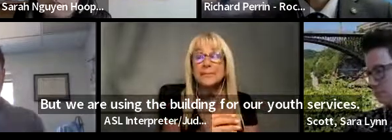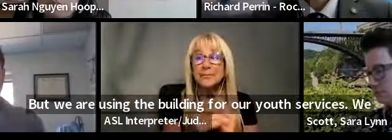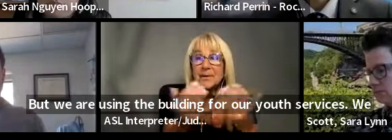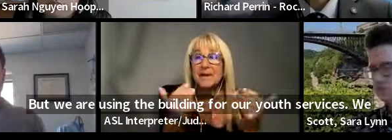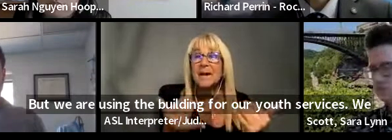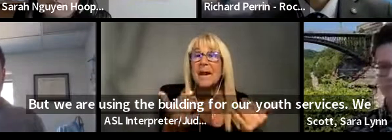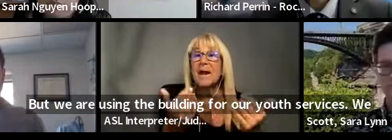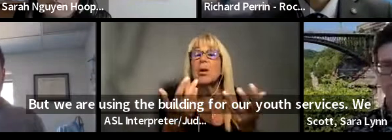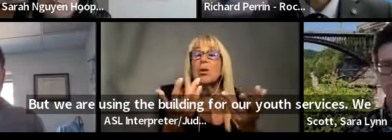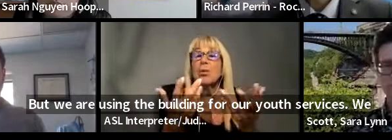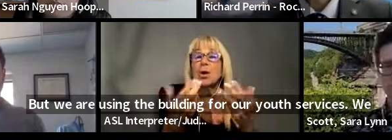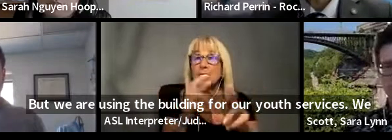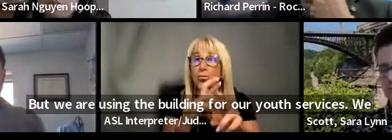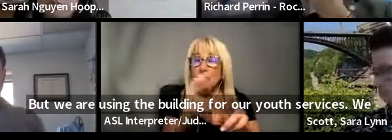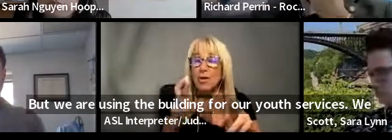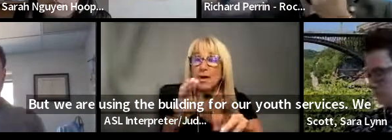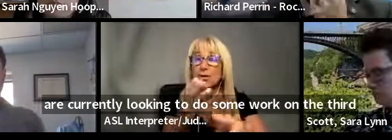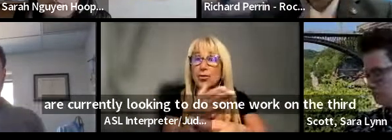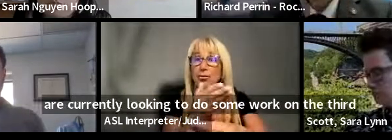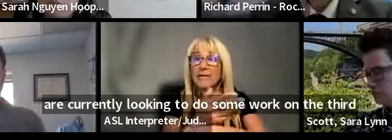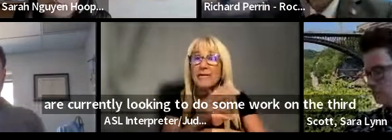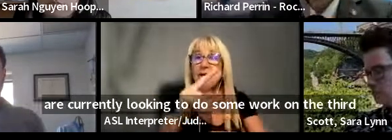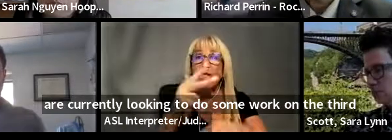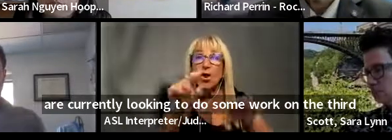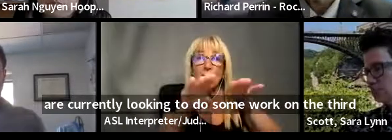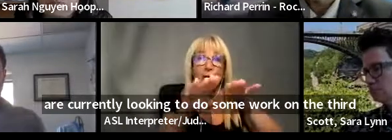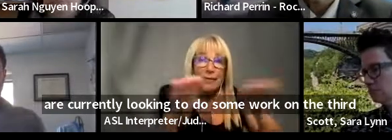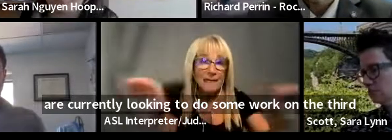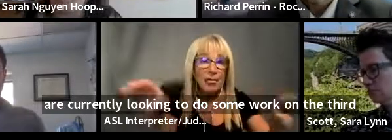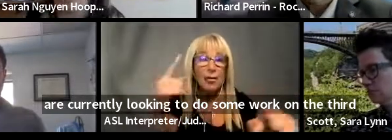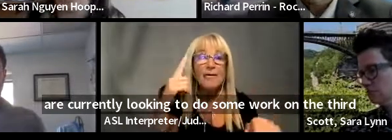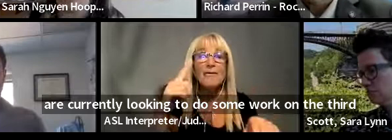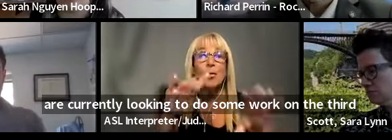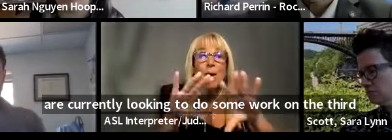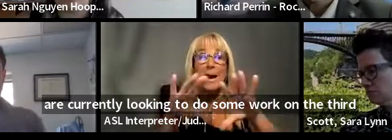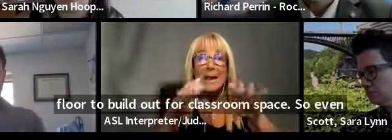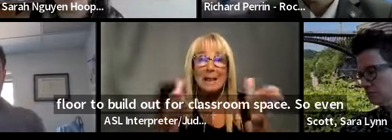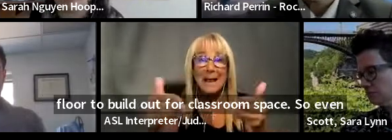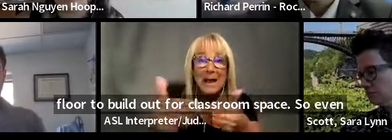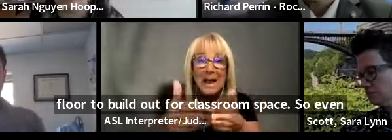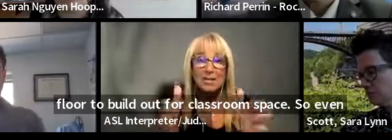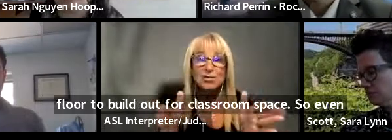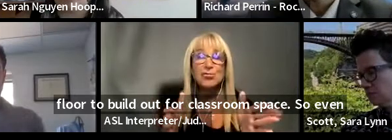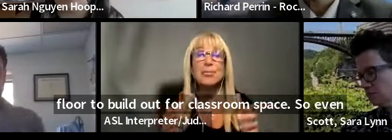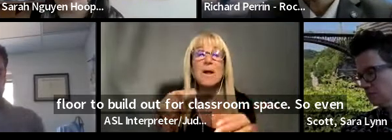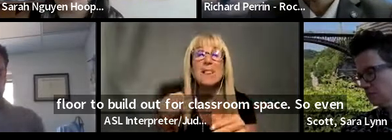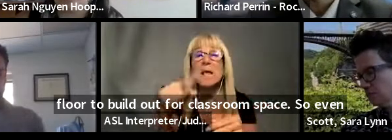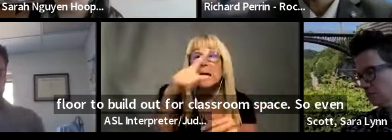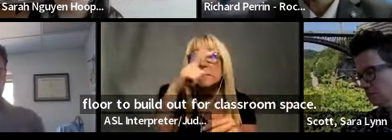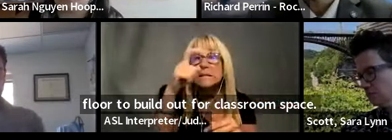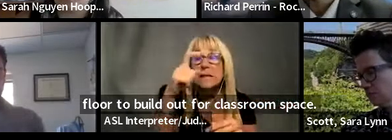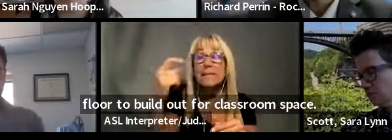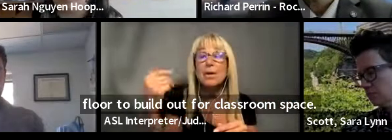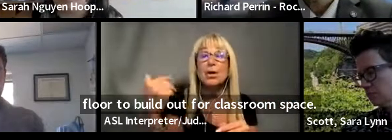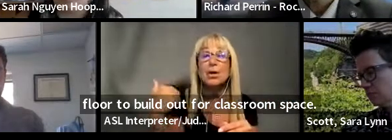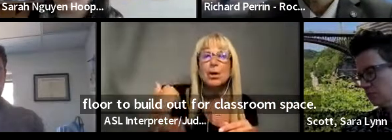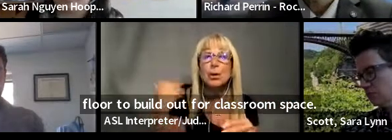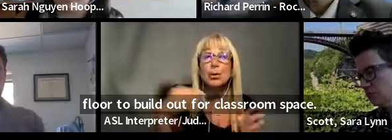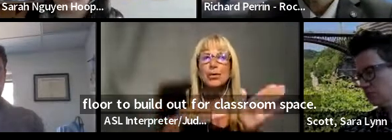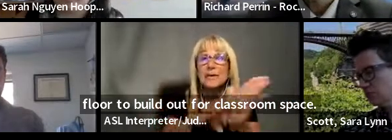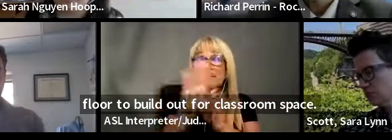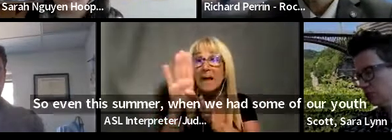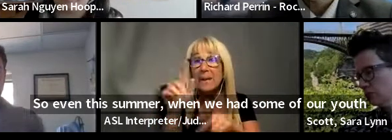the third floor to build out for classroom space. So even this summer, when we had some of our youth development